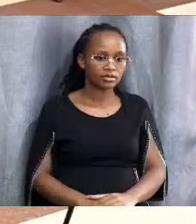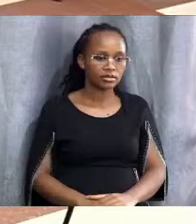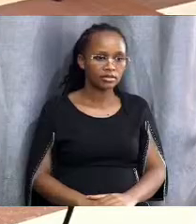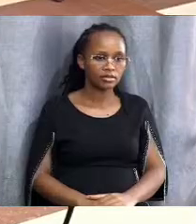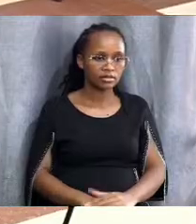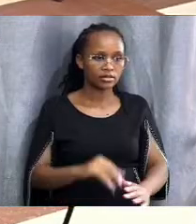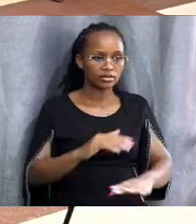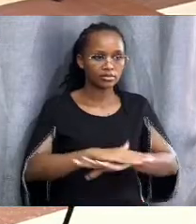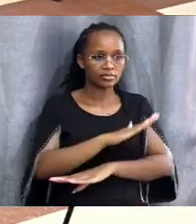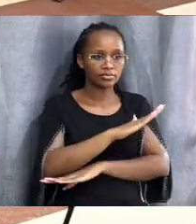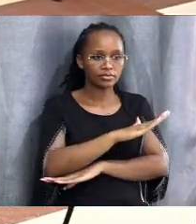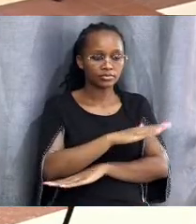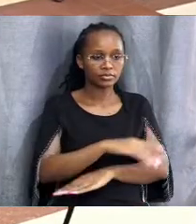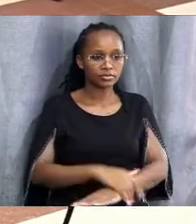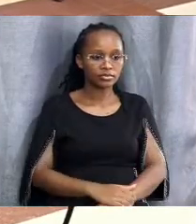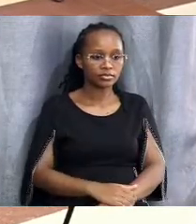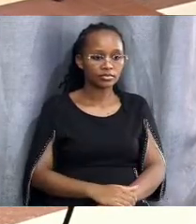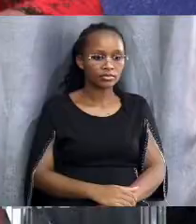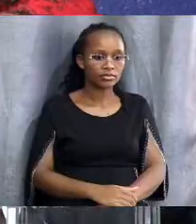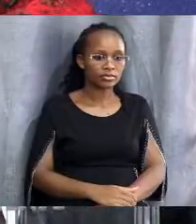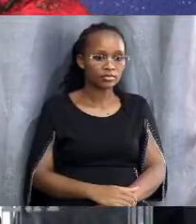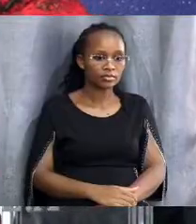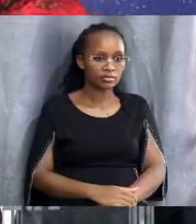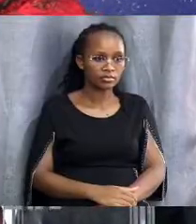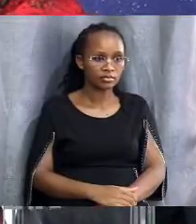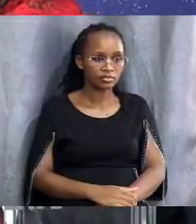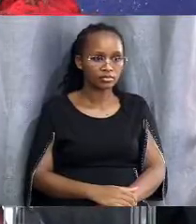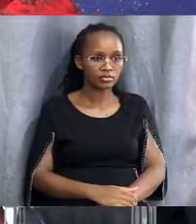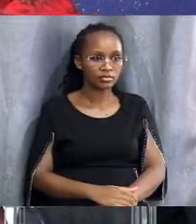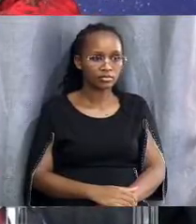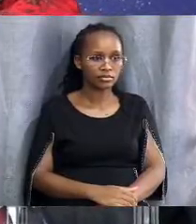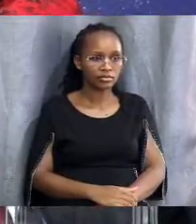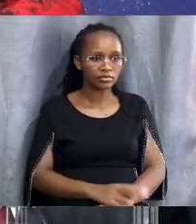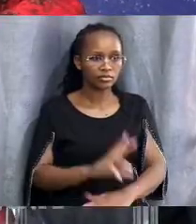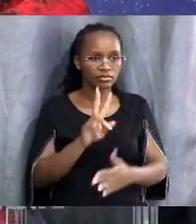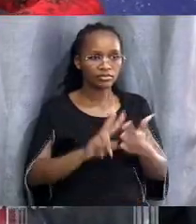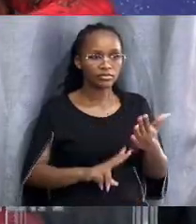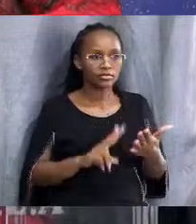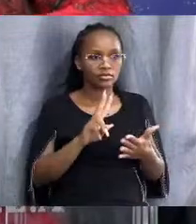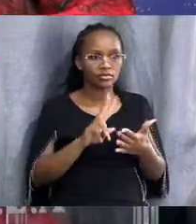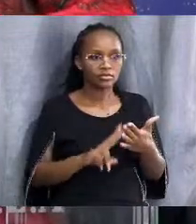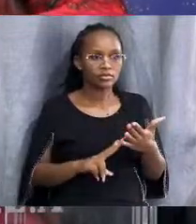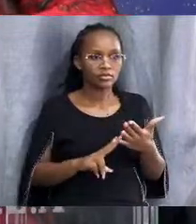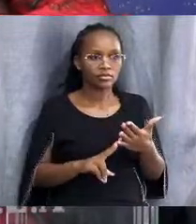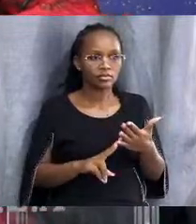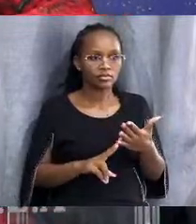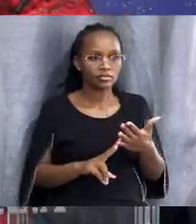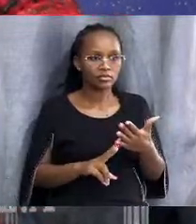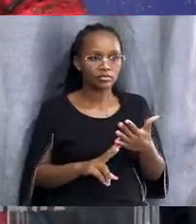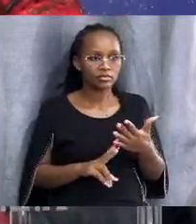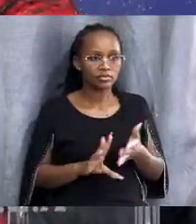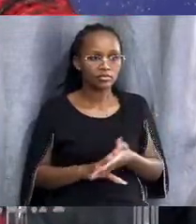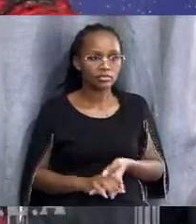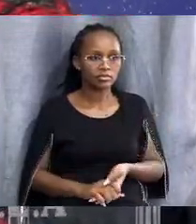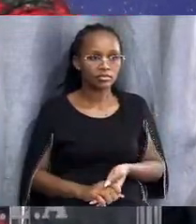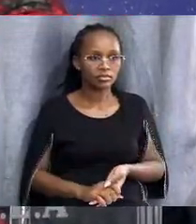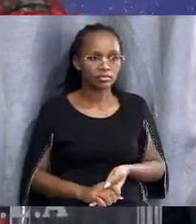Good afternoon, church. I'm going to read on behalf of the grandmother,